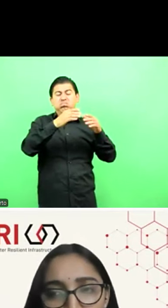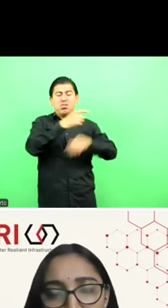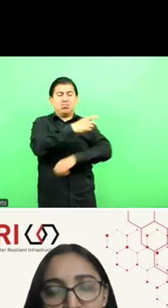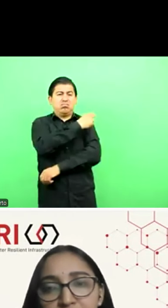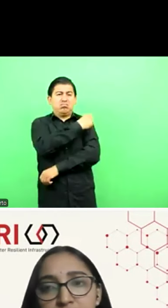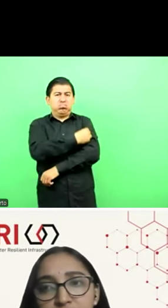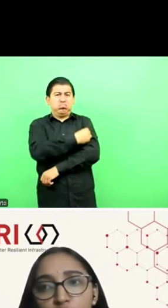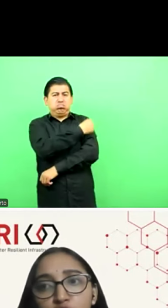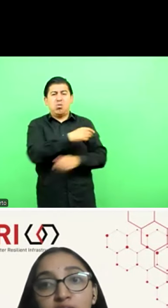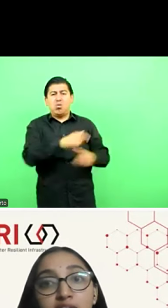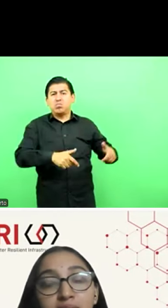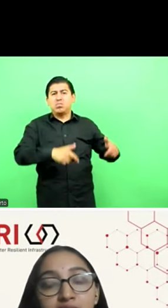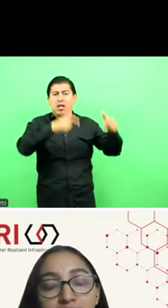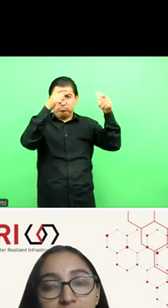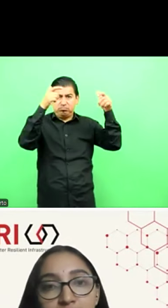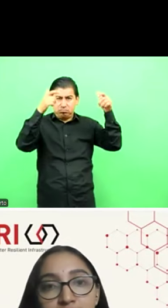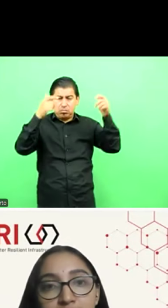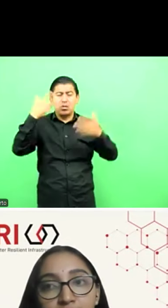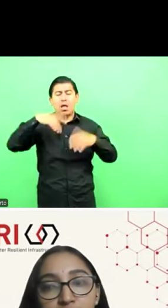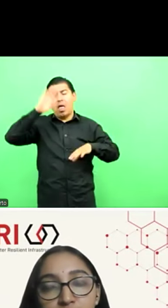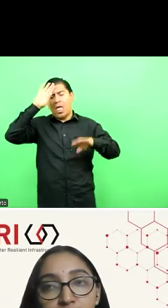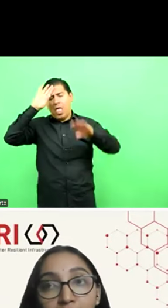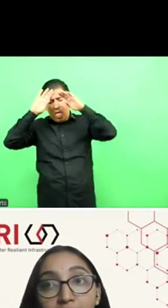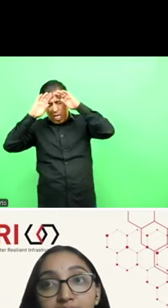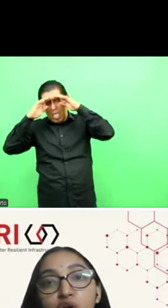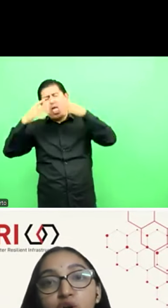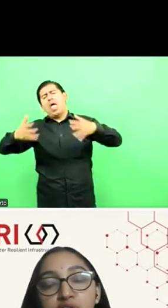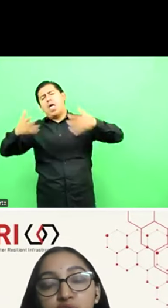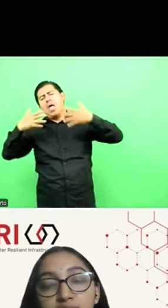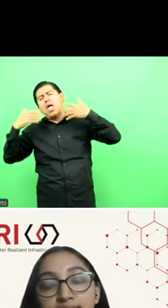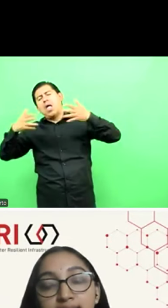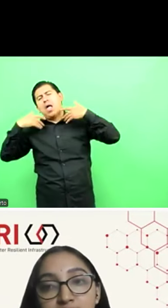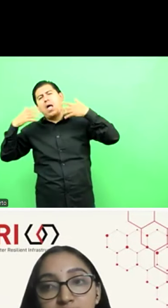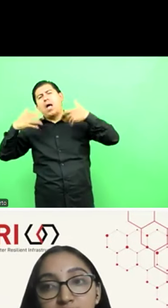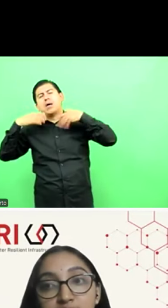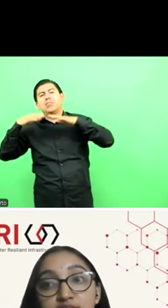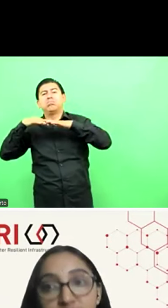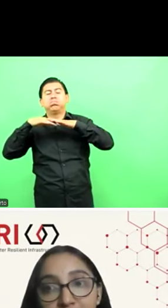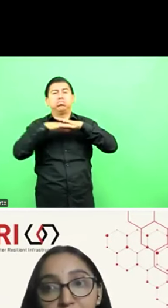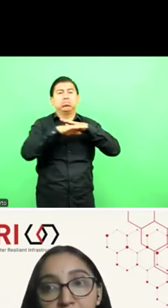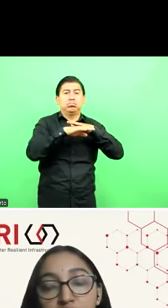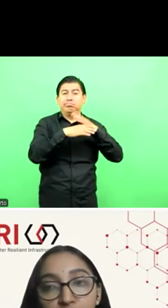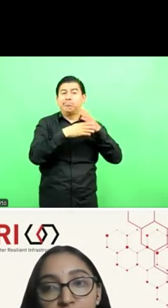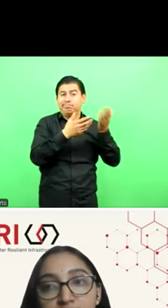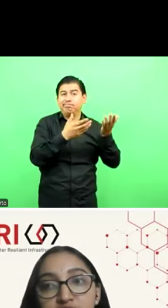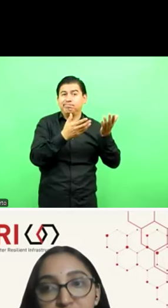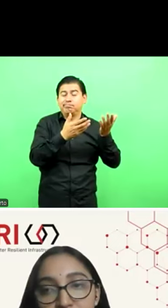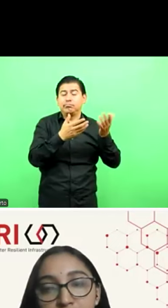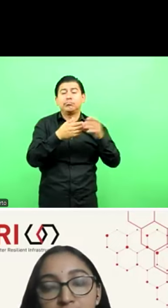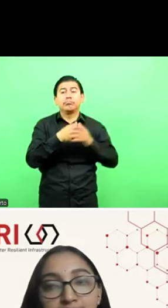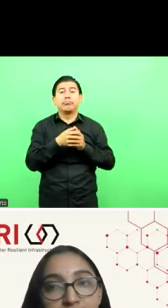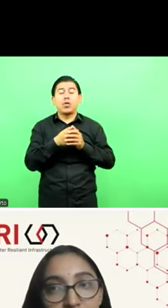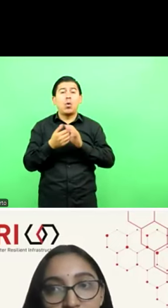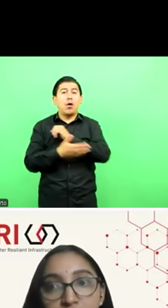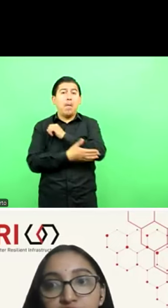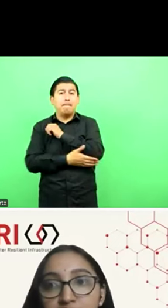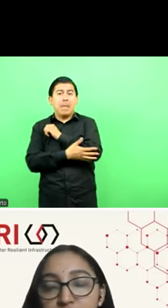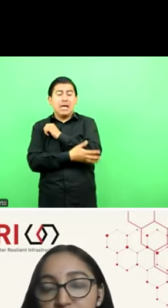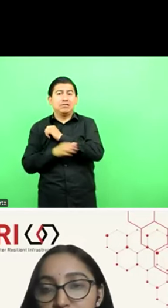income countries or vulnerable regions, it's actually adding on to the existing resource gap, further stressing the